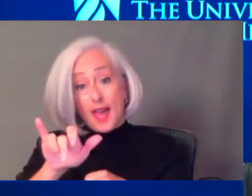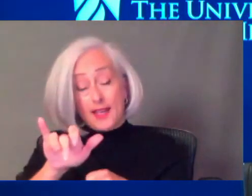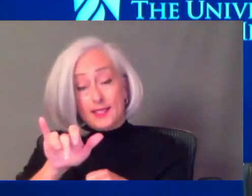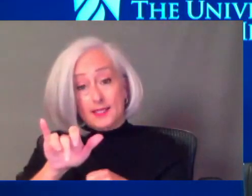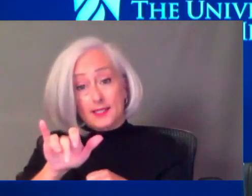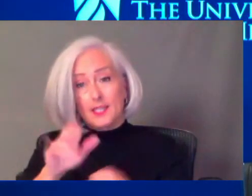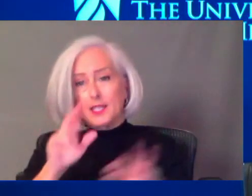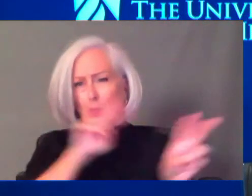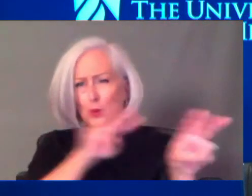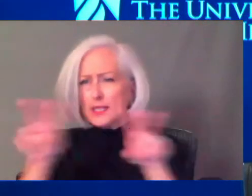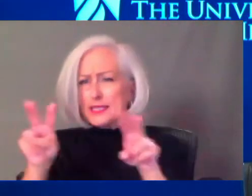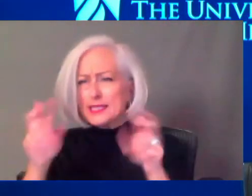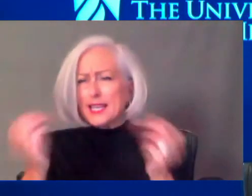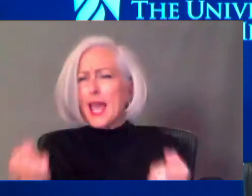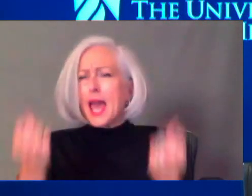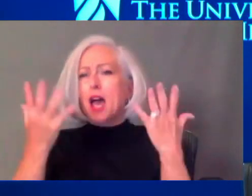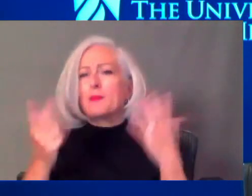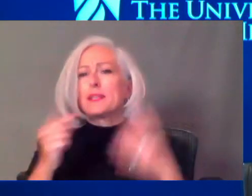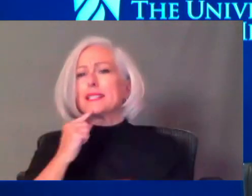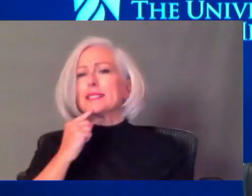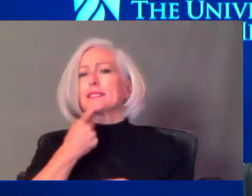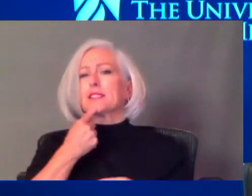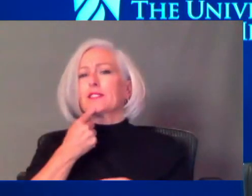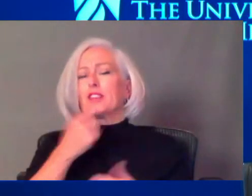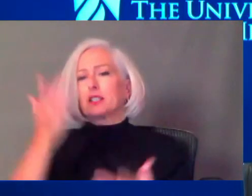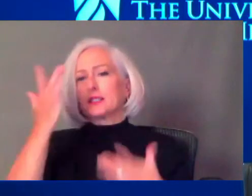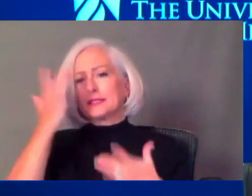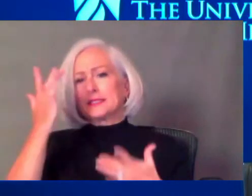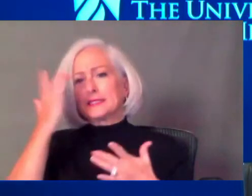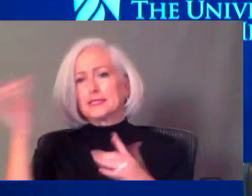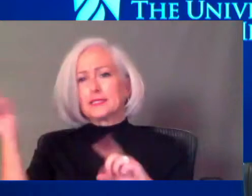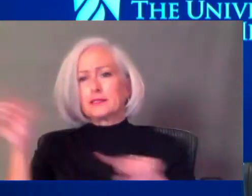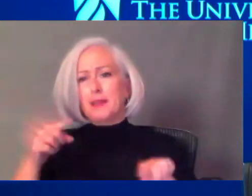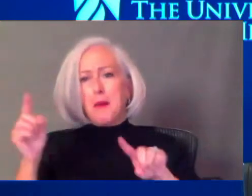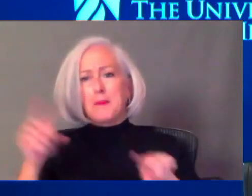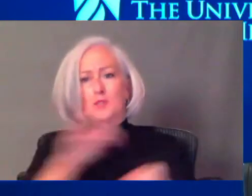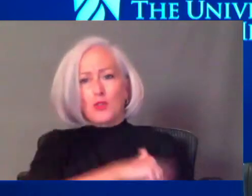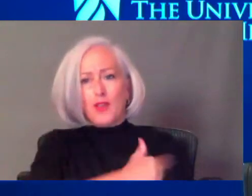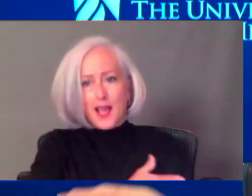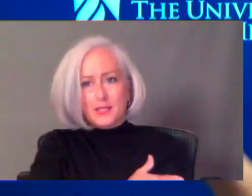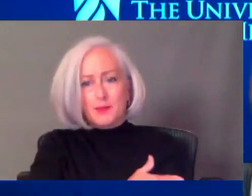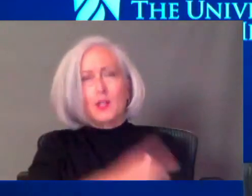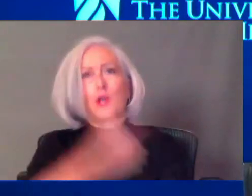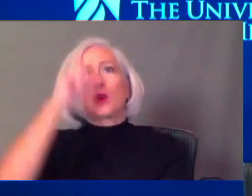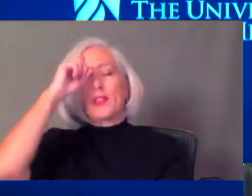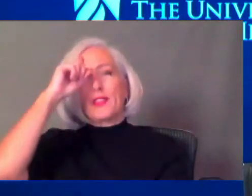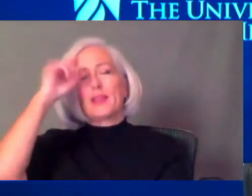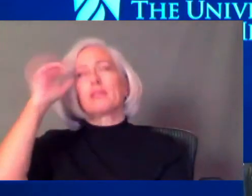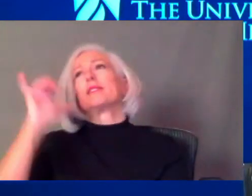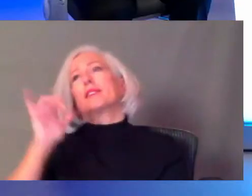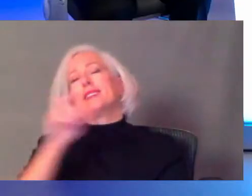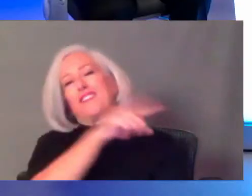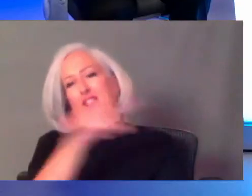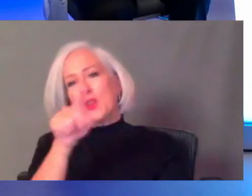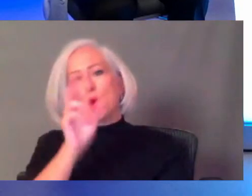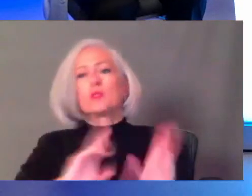organ transplants. This is something that we are very accustomed to use. It is something that we have a lot of safety